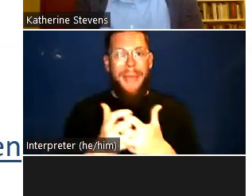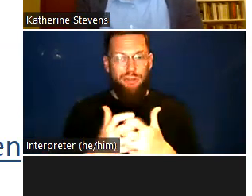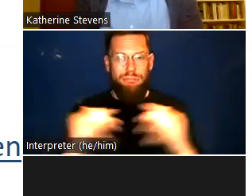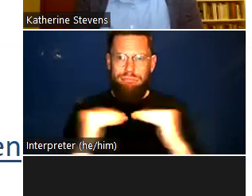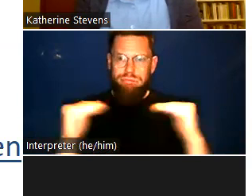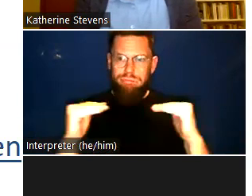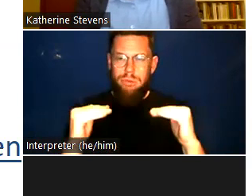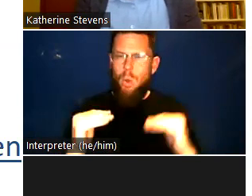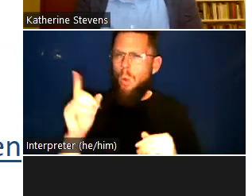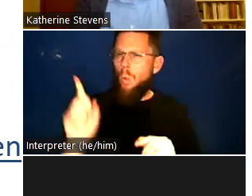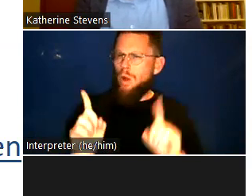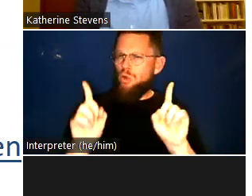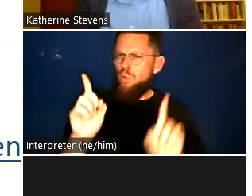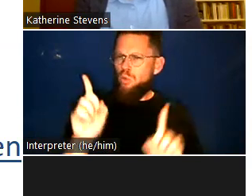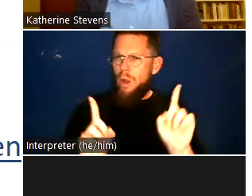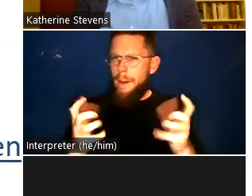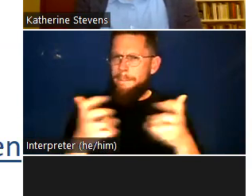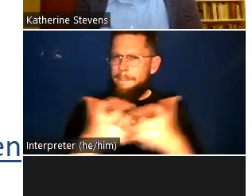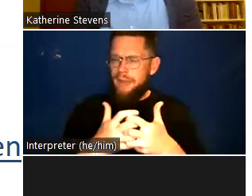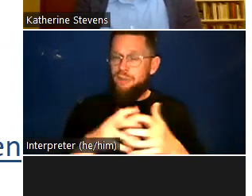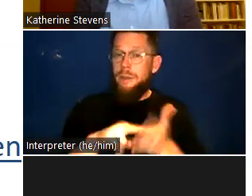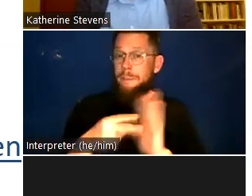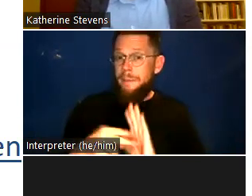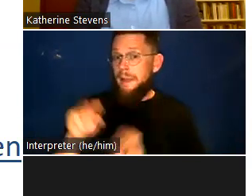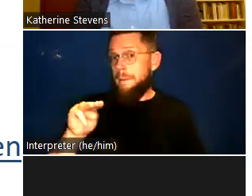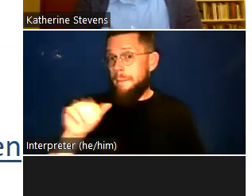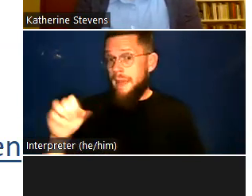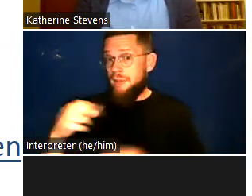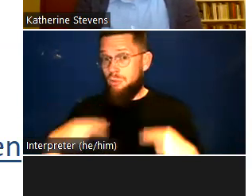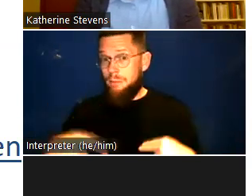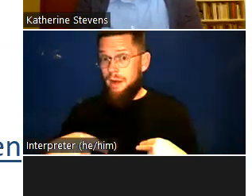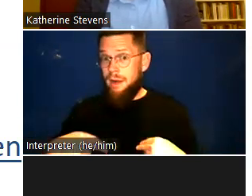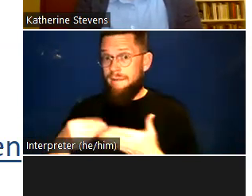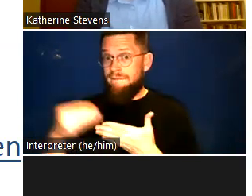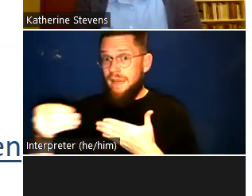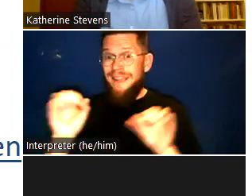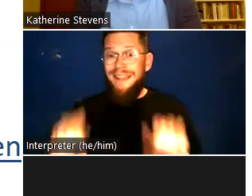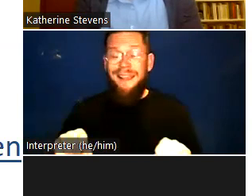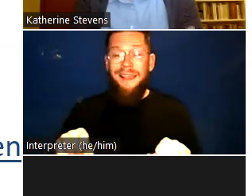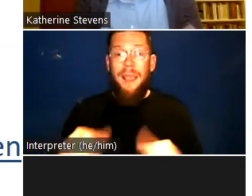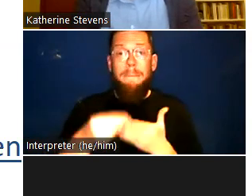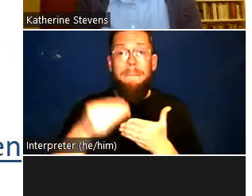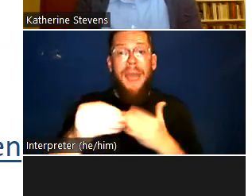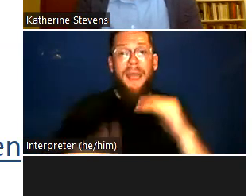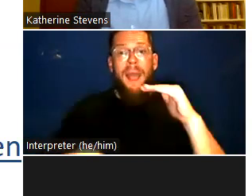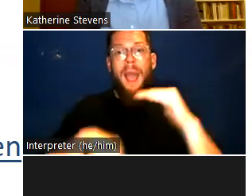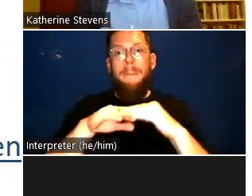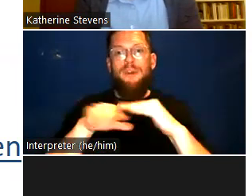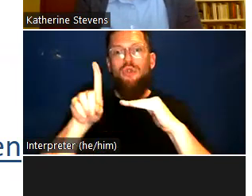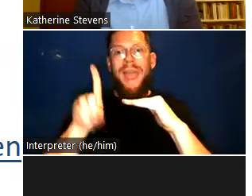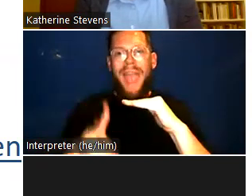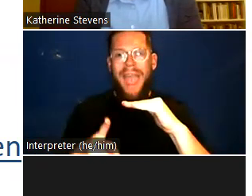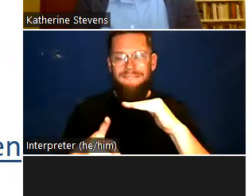That phrase one-to-one match means that Mass Humanities funding can only cover up to half of your open